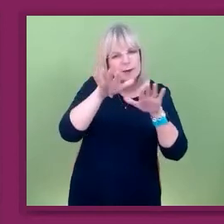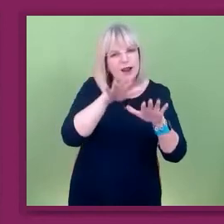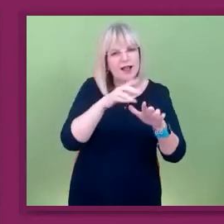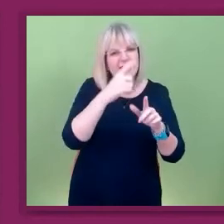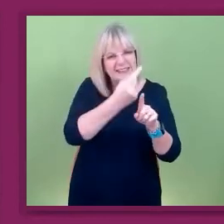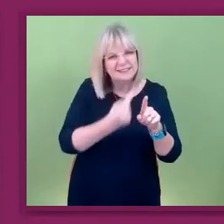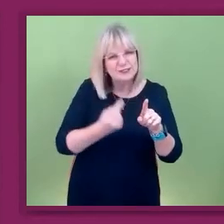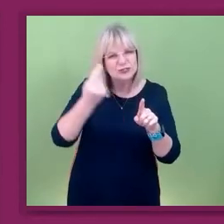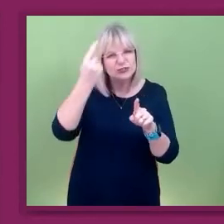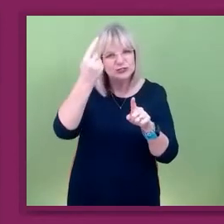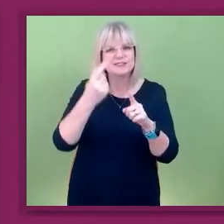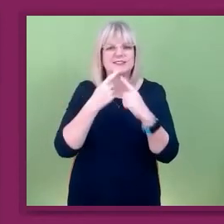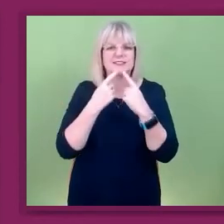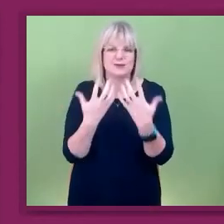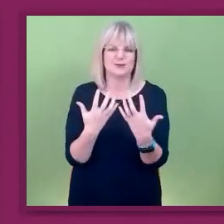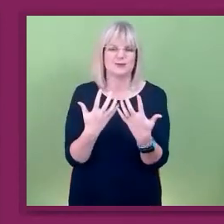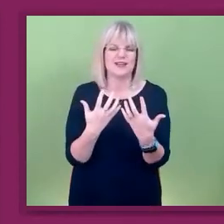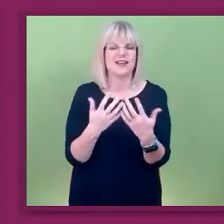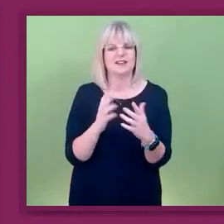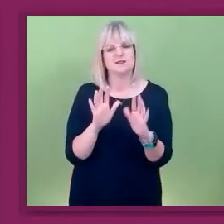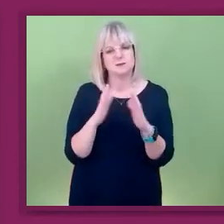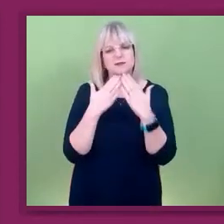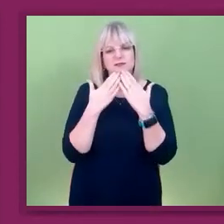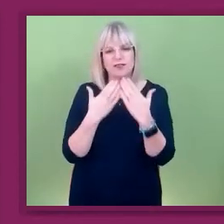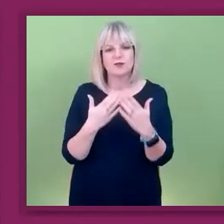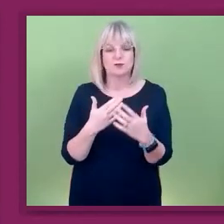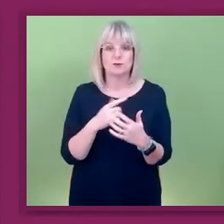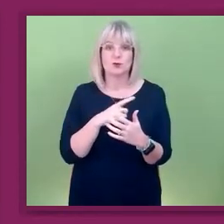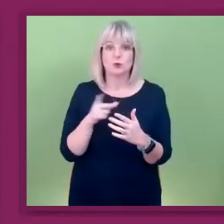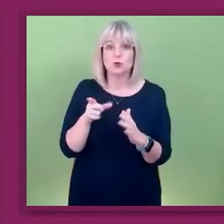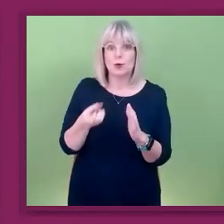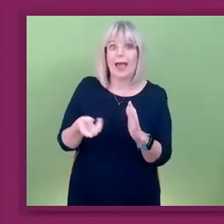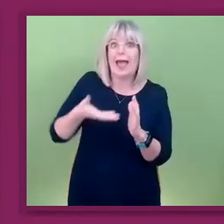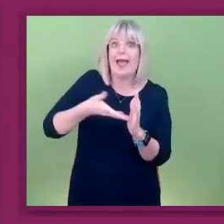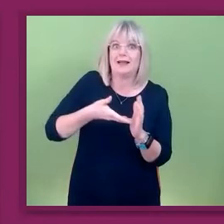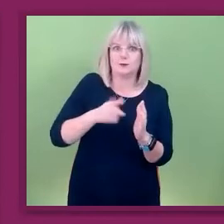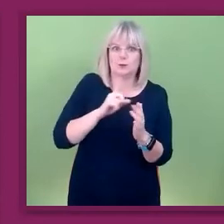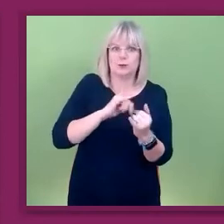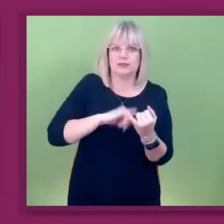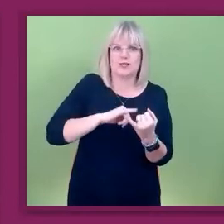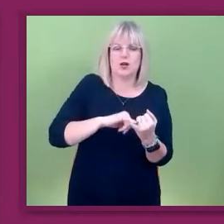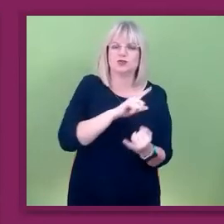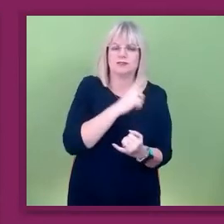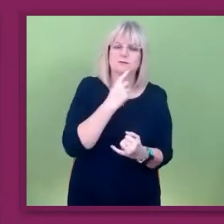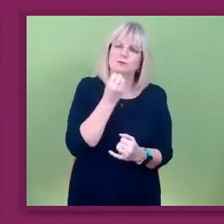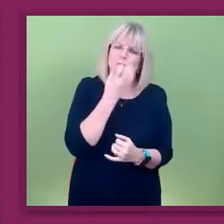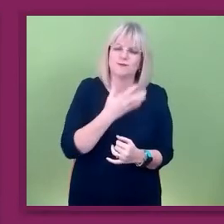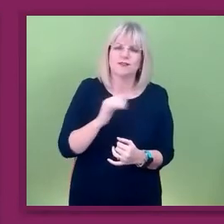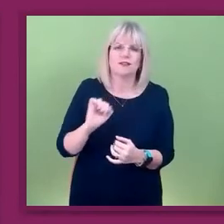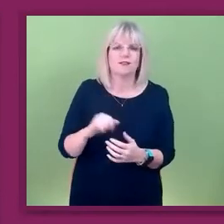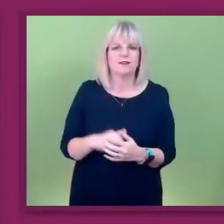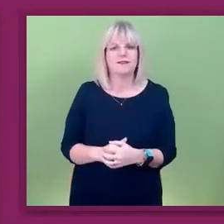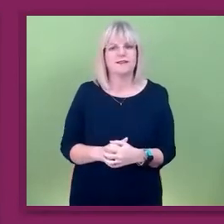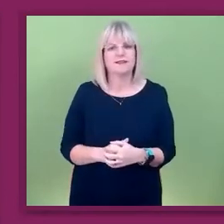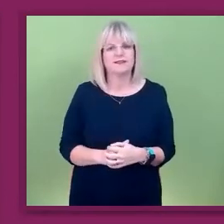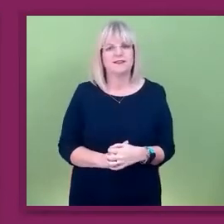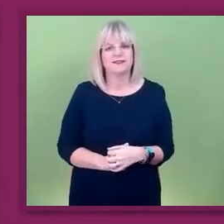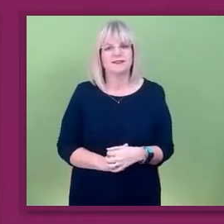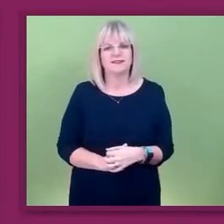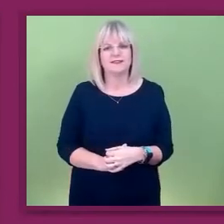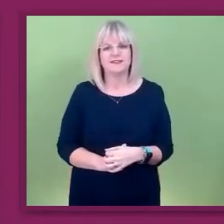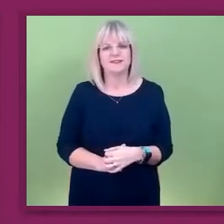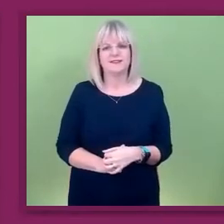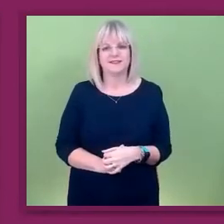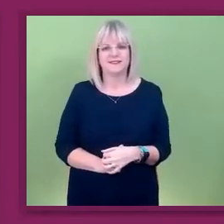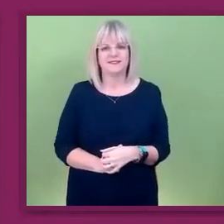today. But thank you, because you added to what Sandra said so beautifully. So Xena, same question to you. Yes,